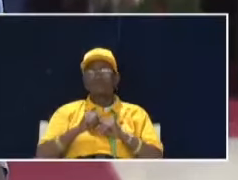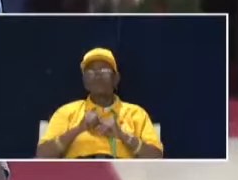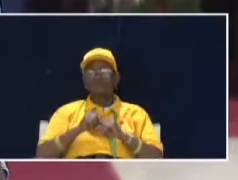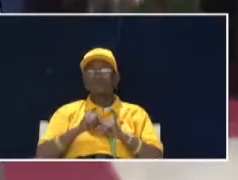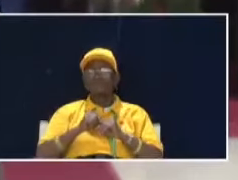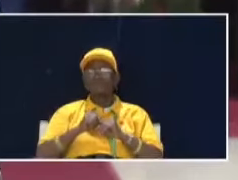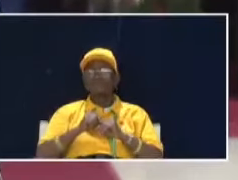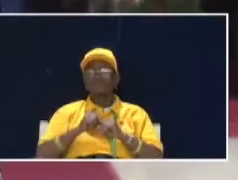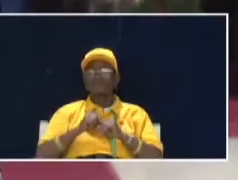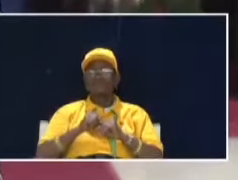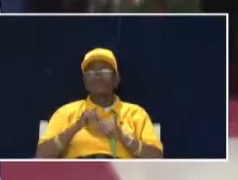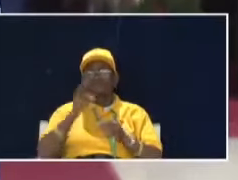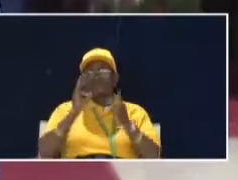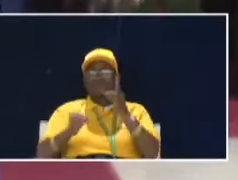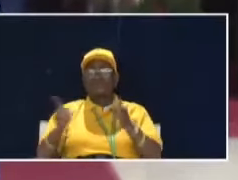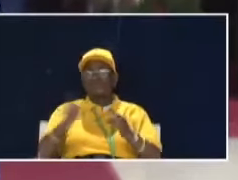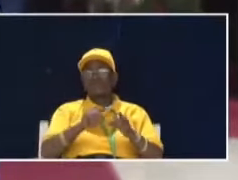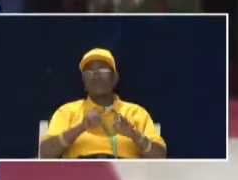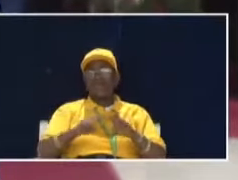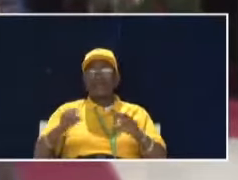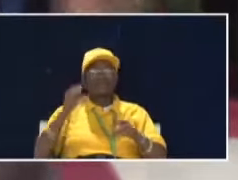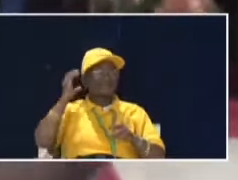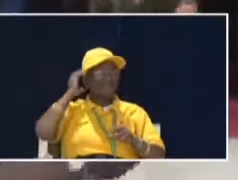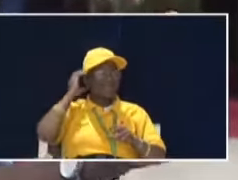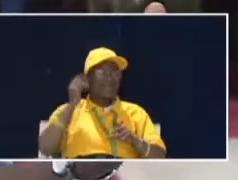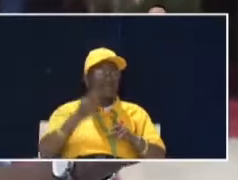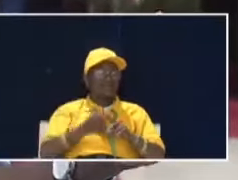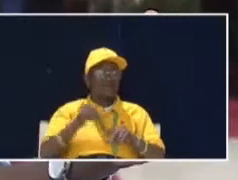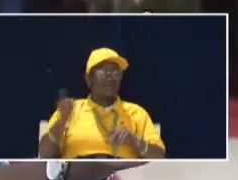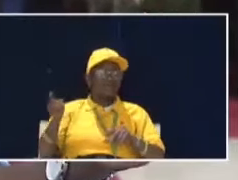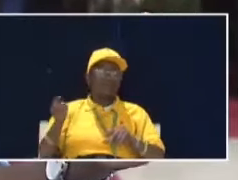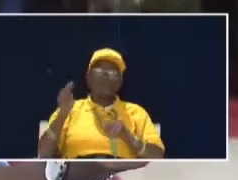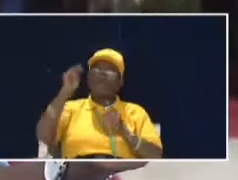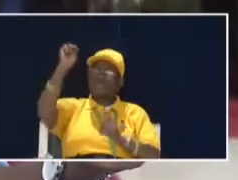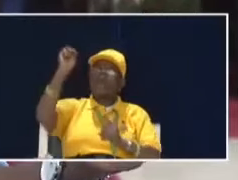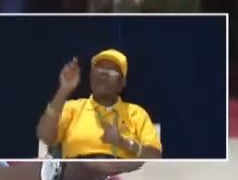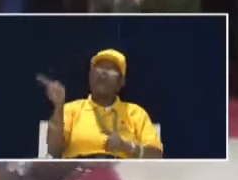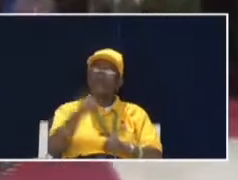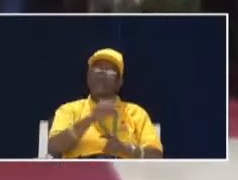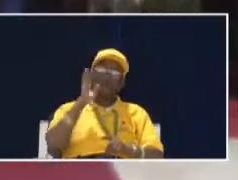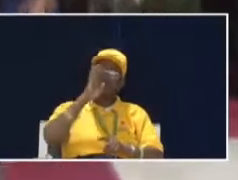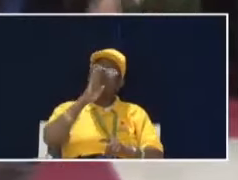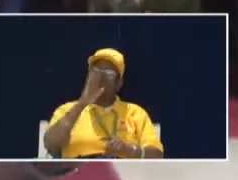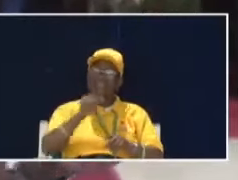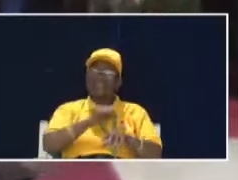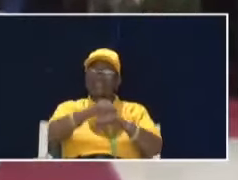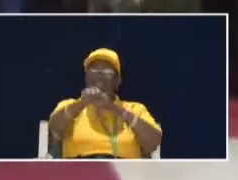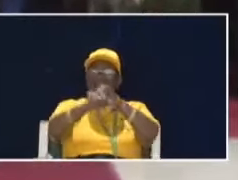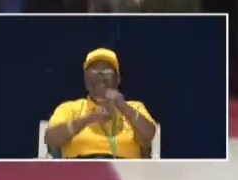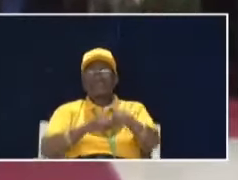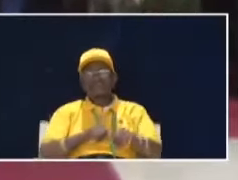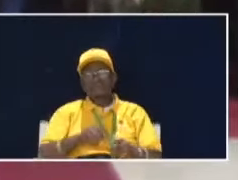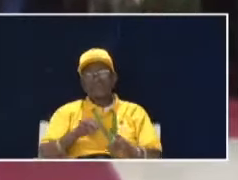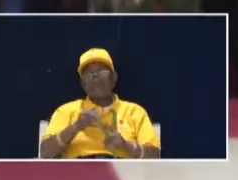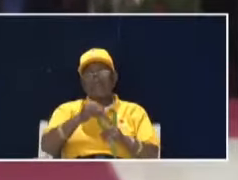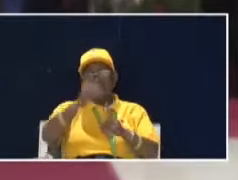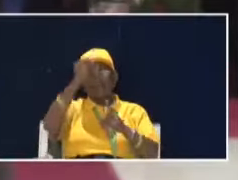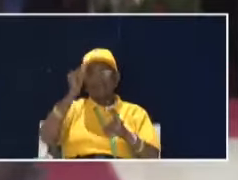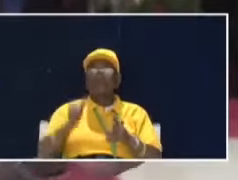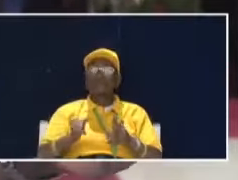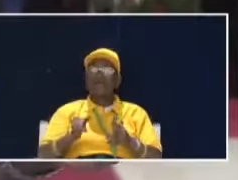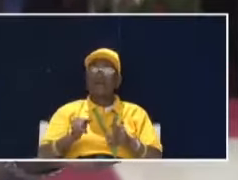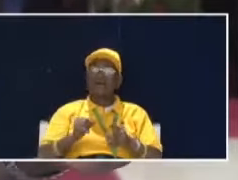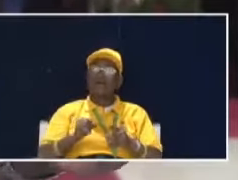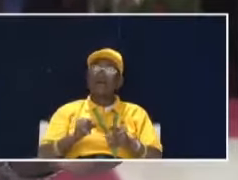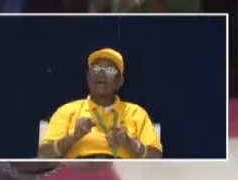If you can't hear from him, you'll be deceived. Particularly in a world full of all